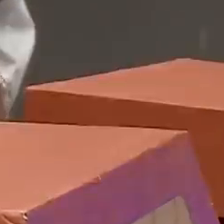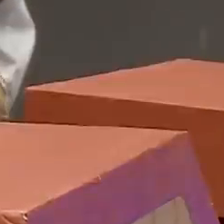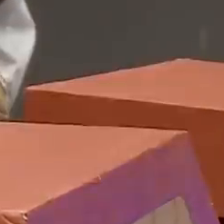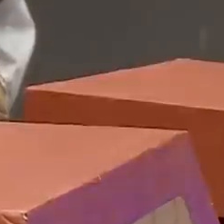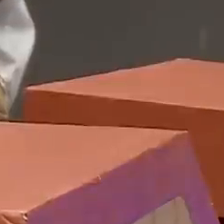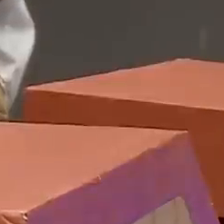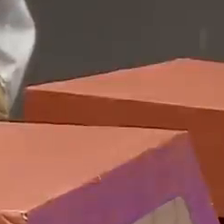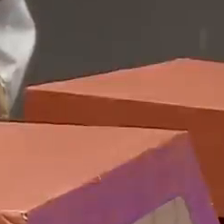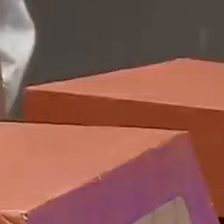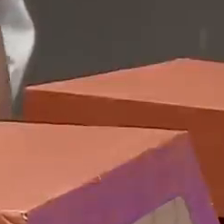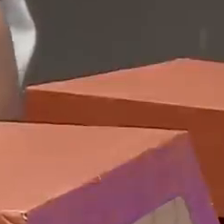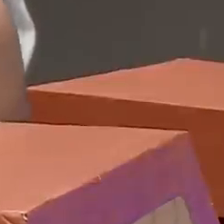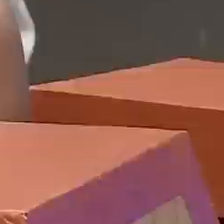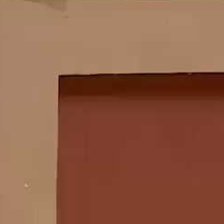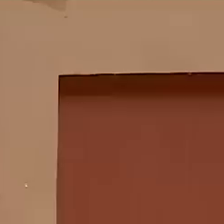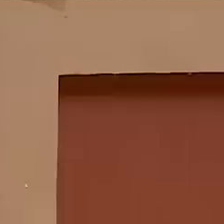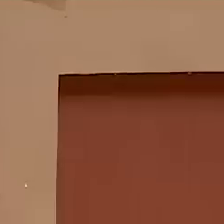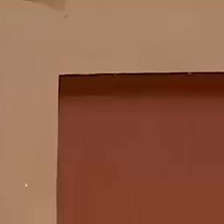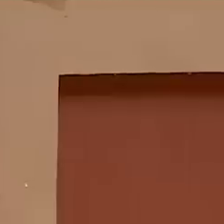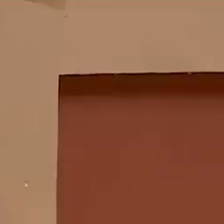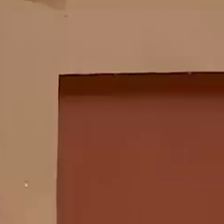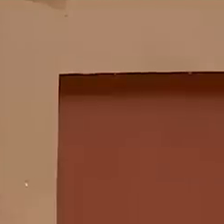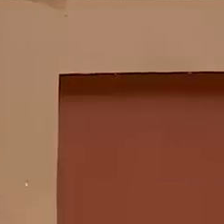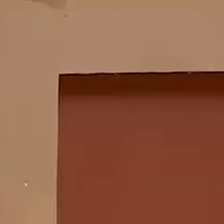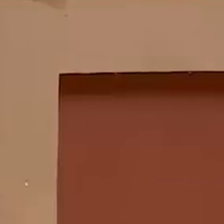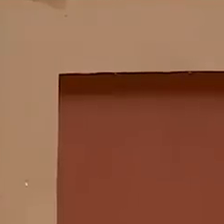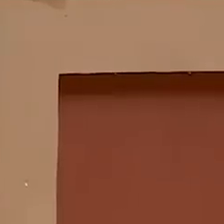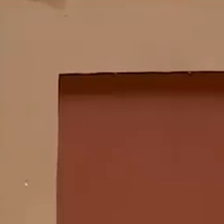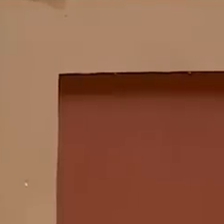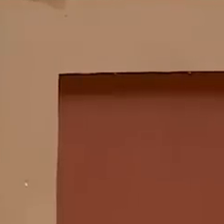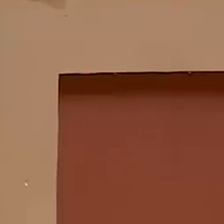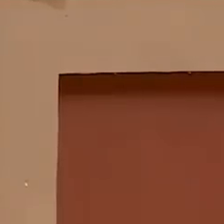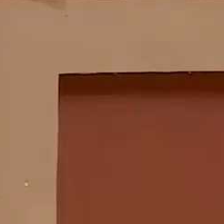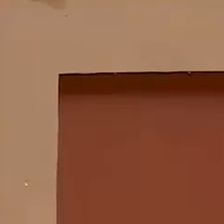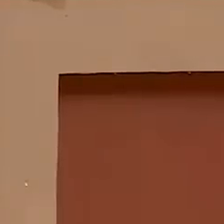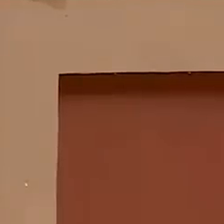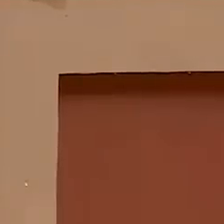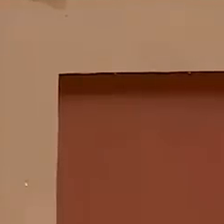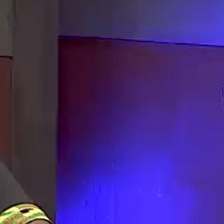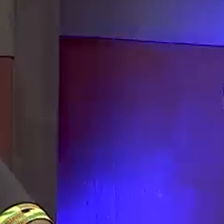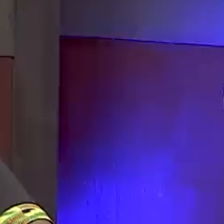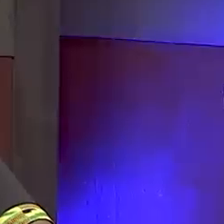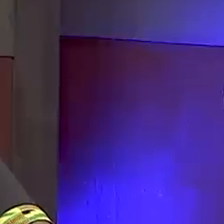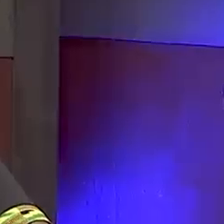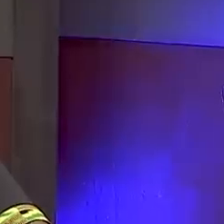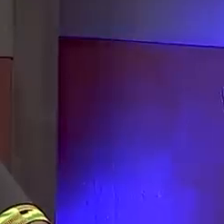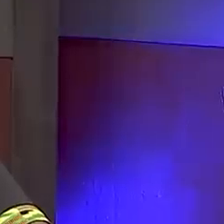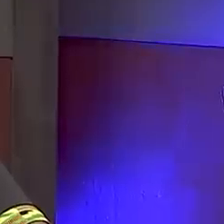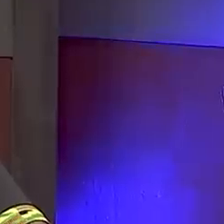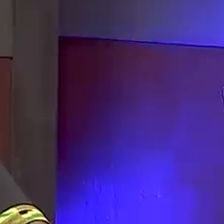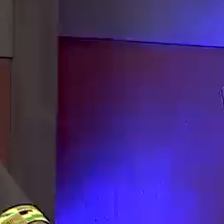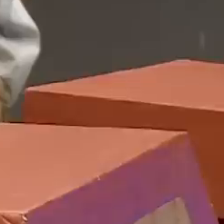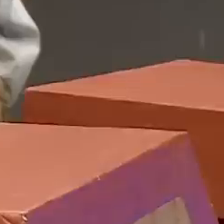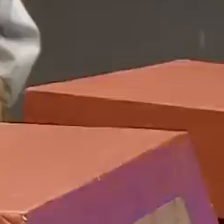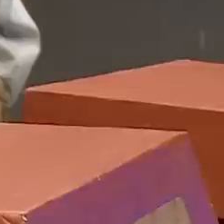The plaintiff. Yetunde Sunny alleges that her husband was having an affair and that he eventually deserted home, leaving